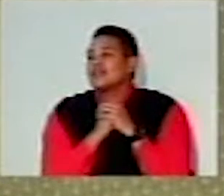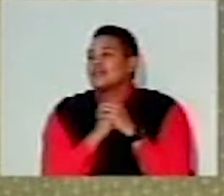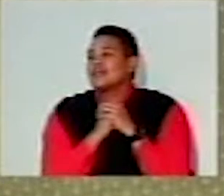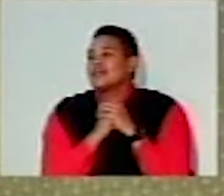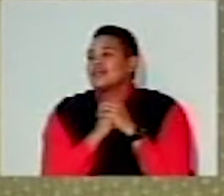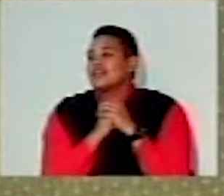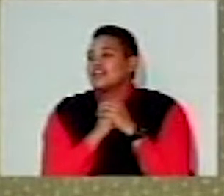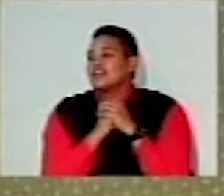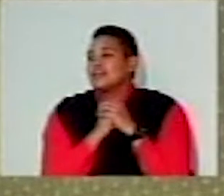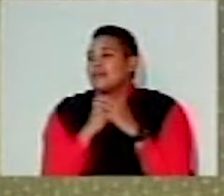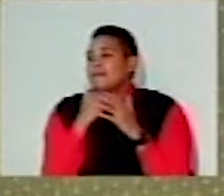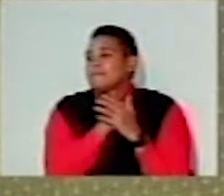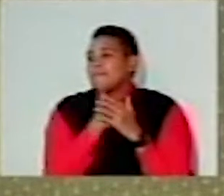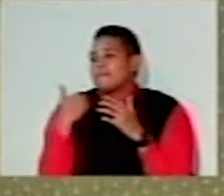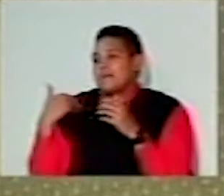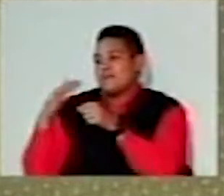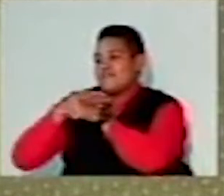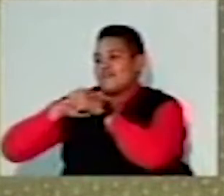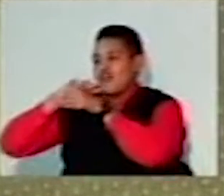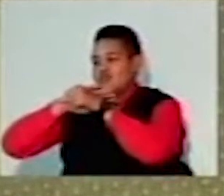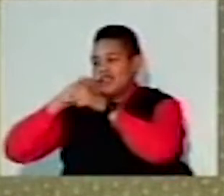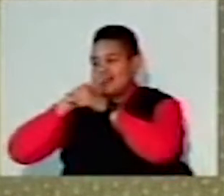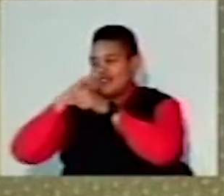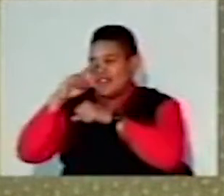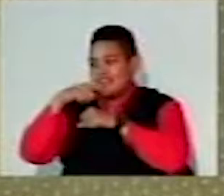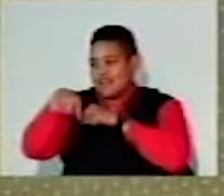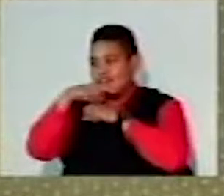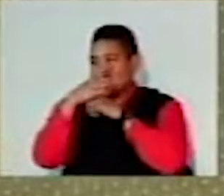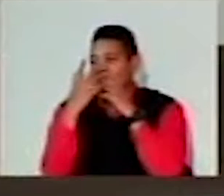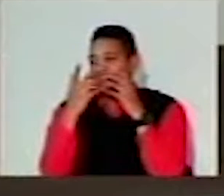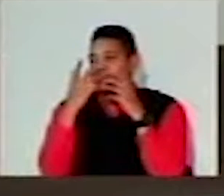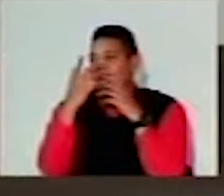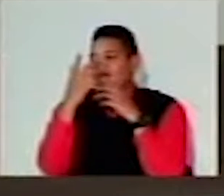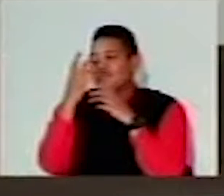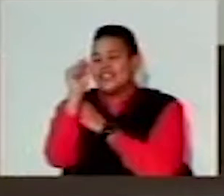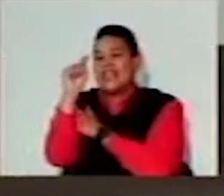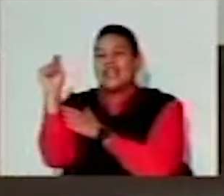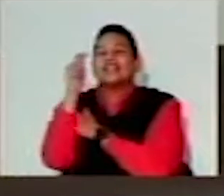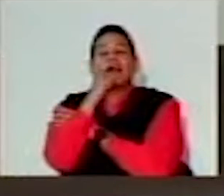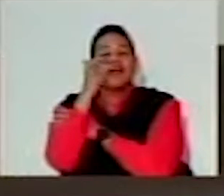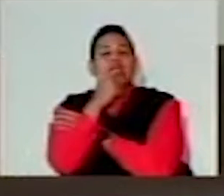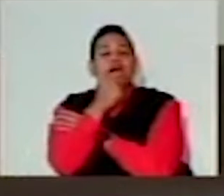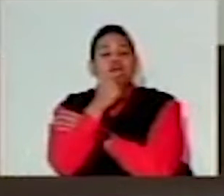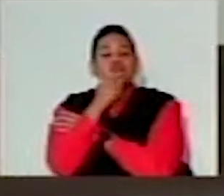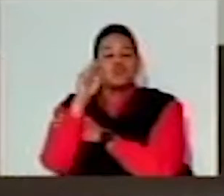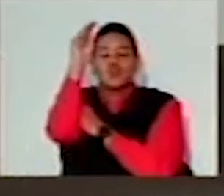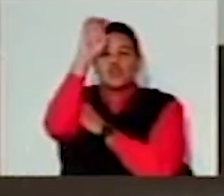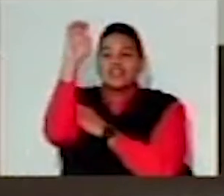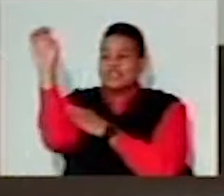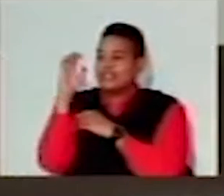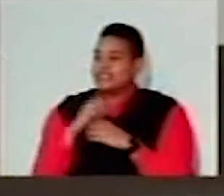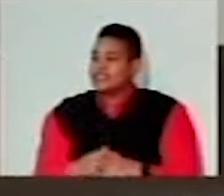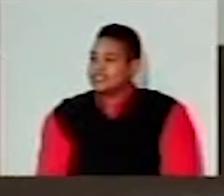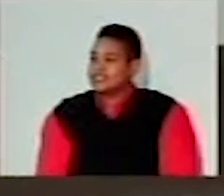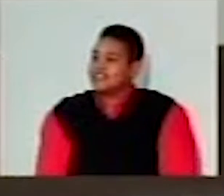members of the constituents of the great constituency of St. Andrew Northeast, who